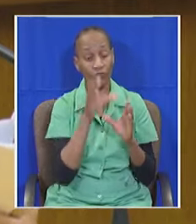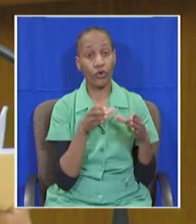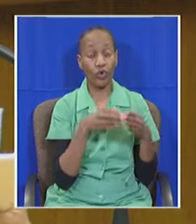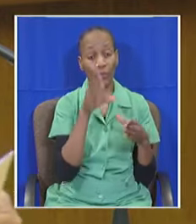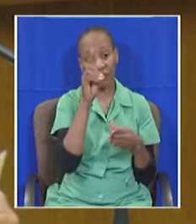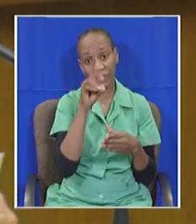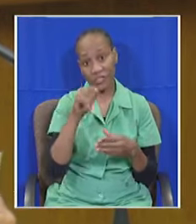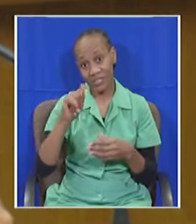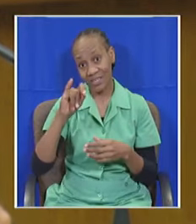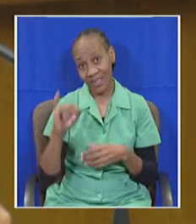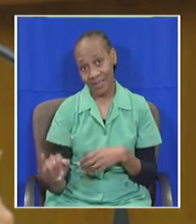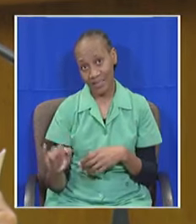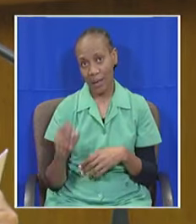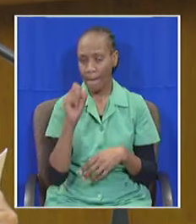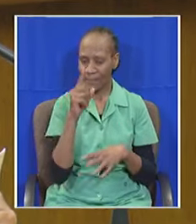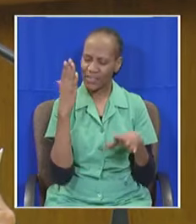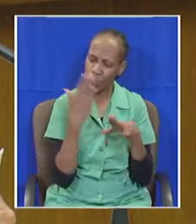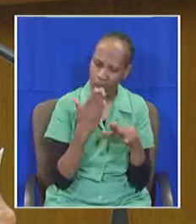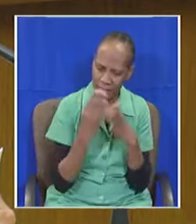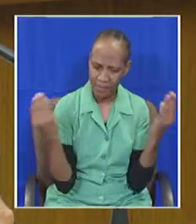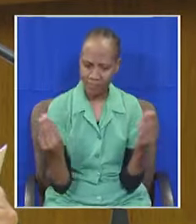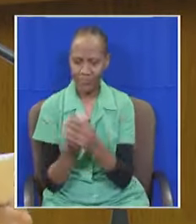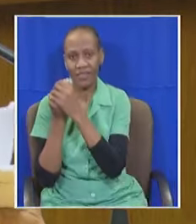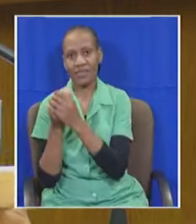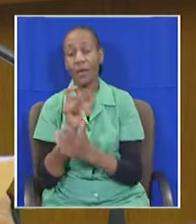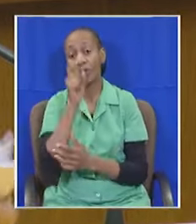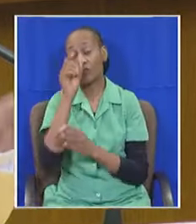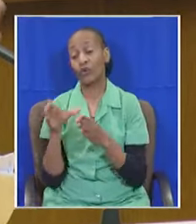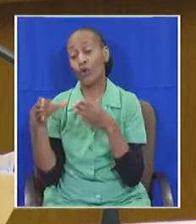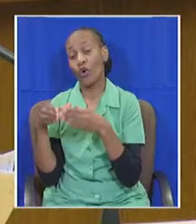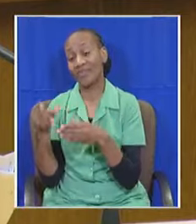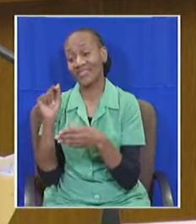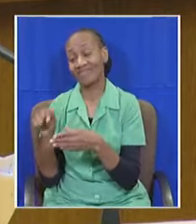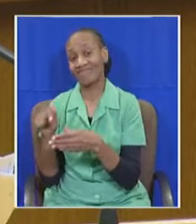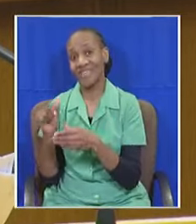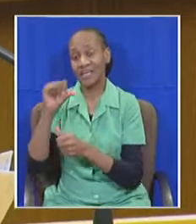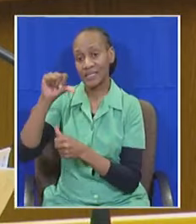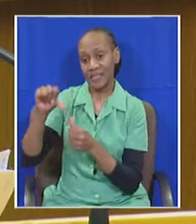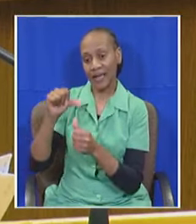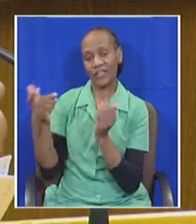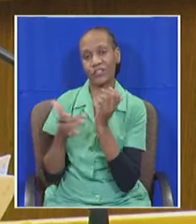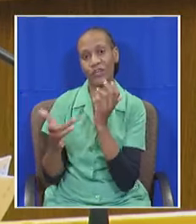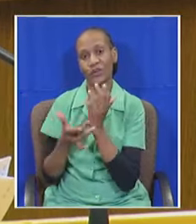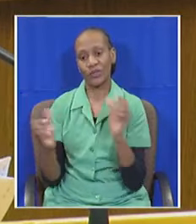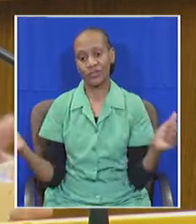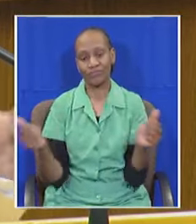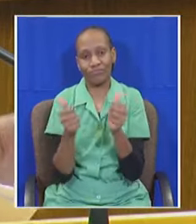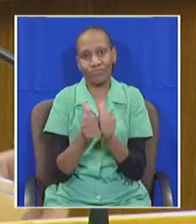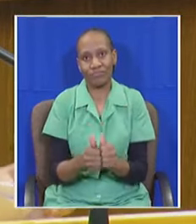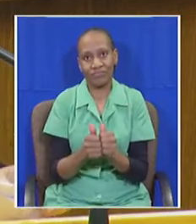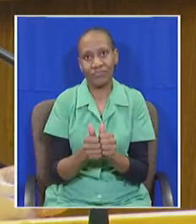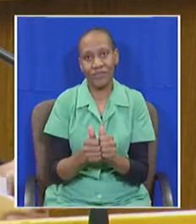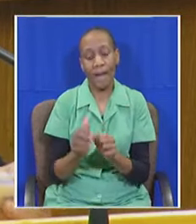and Industry, but working jointly with the Portfolio Committee on Science and Technology, a